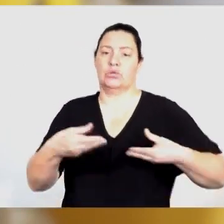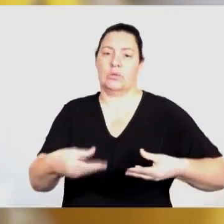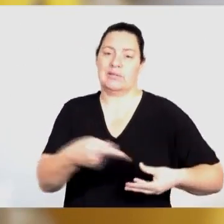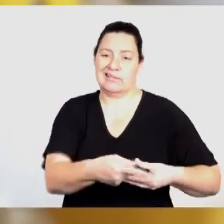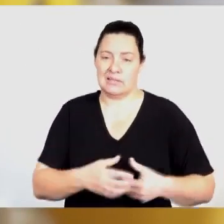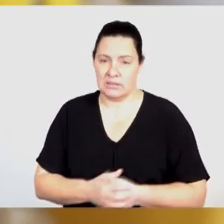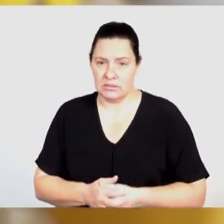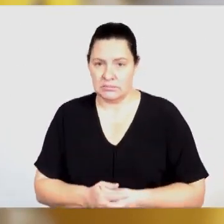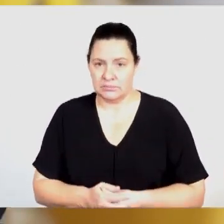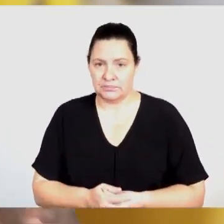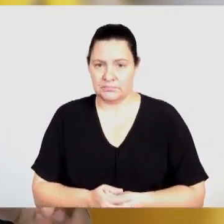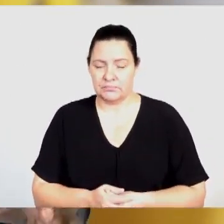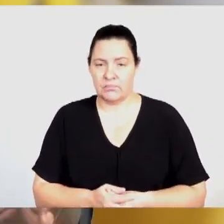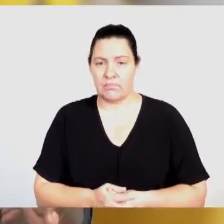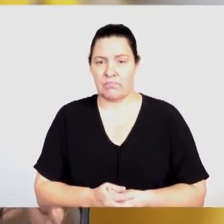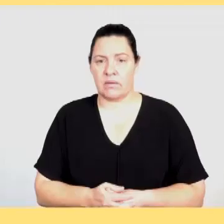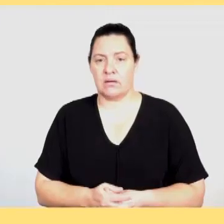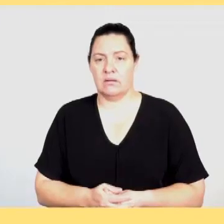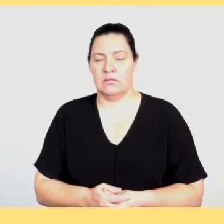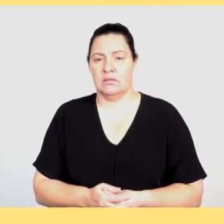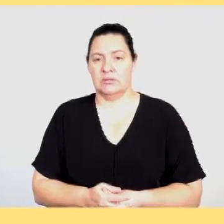source documents.